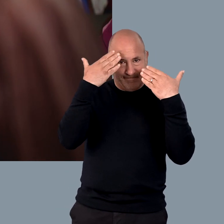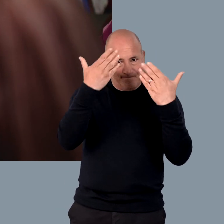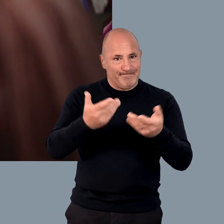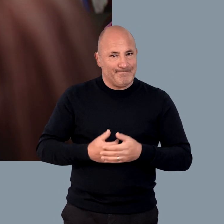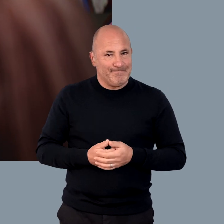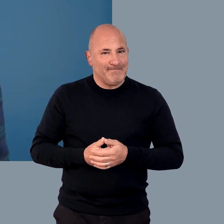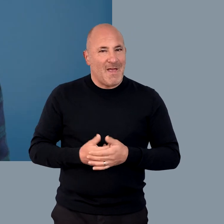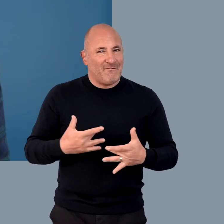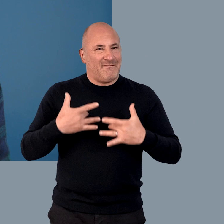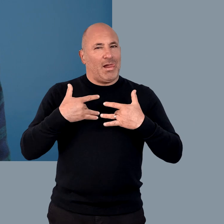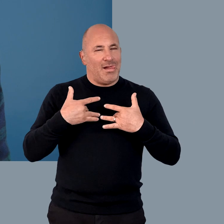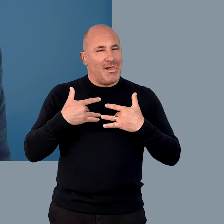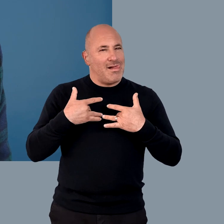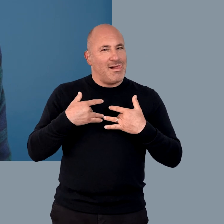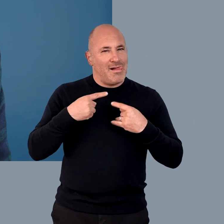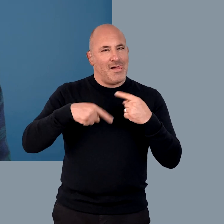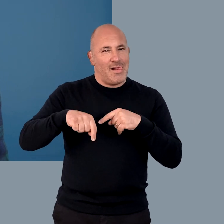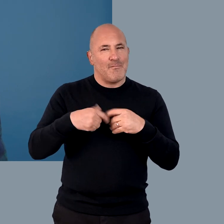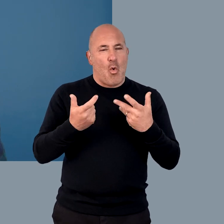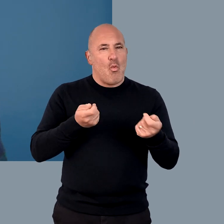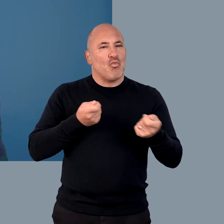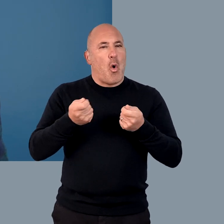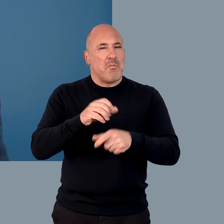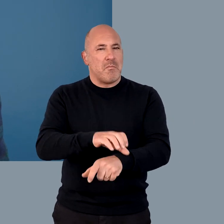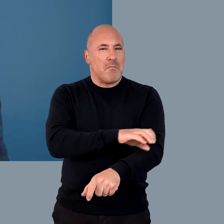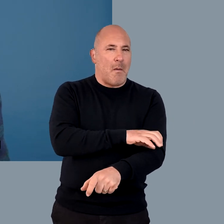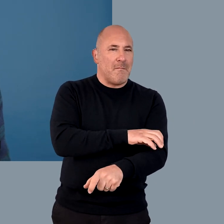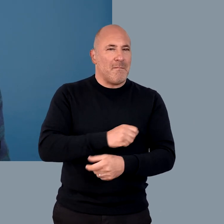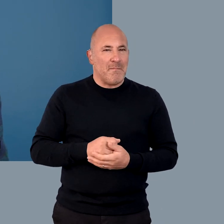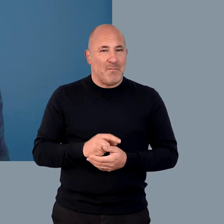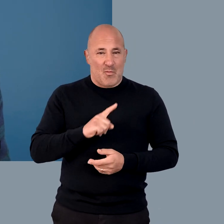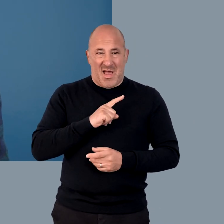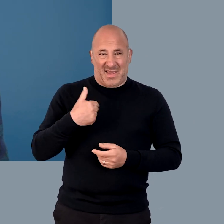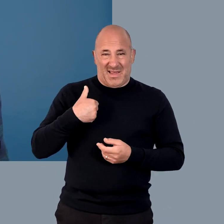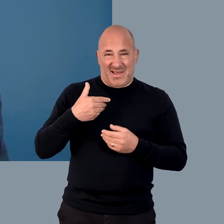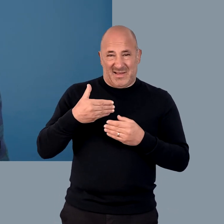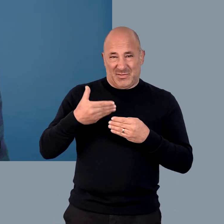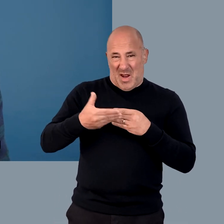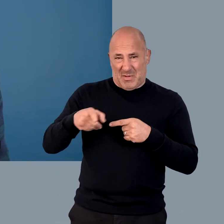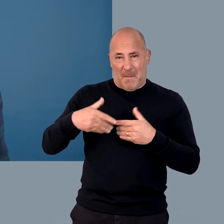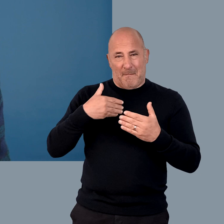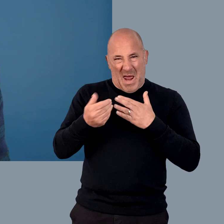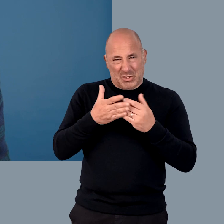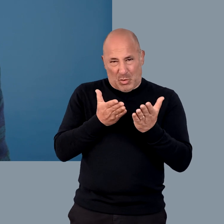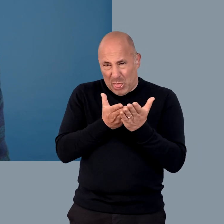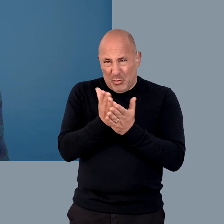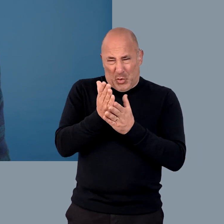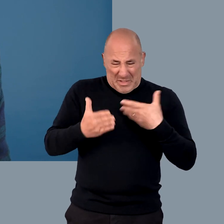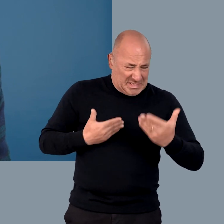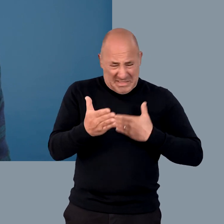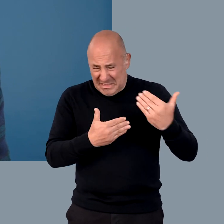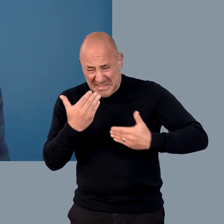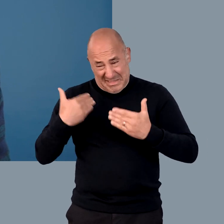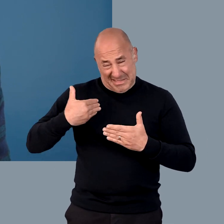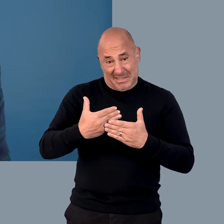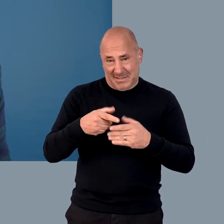be like, but I have a suspicion they're going to be very resilient because, the generation who actually managed to sort of navigate their